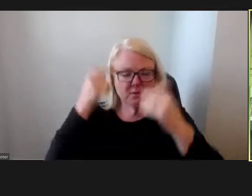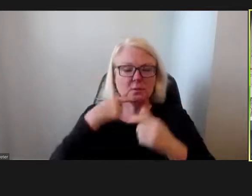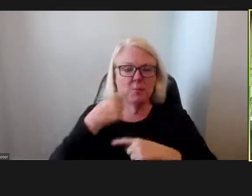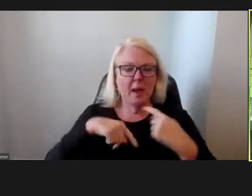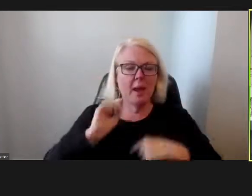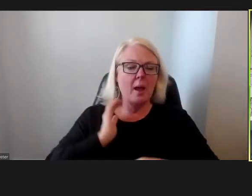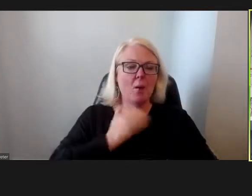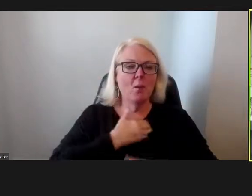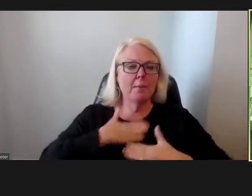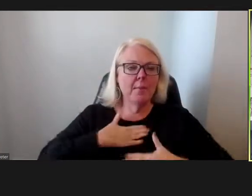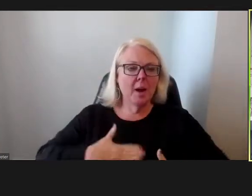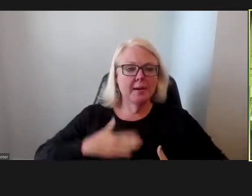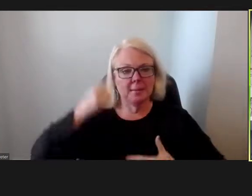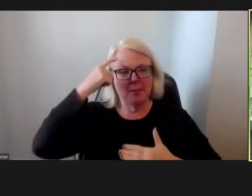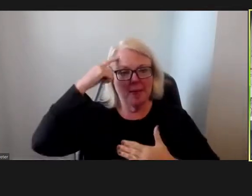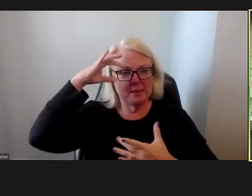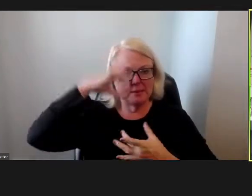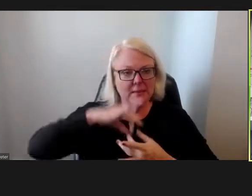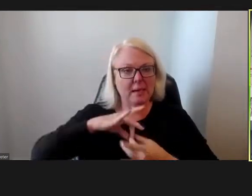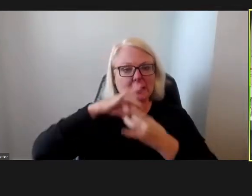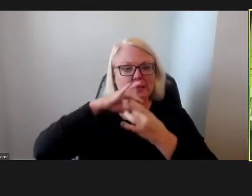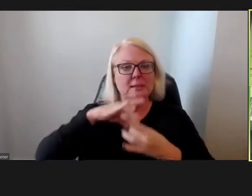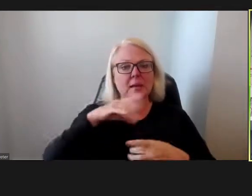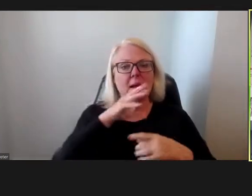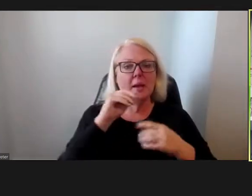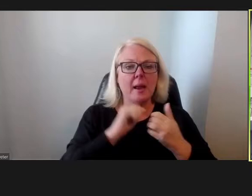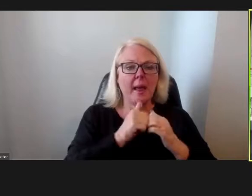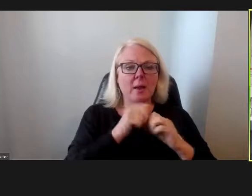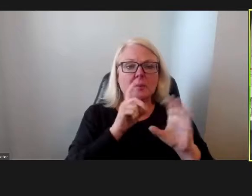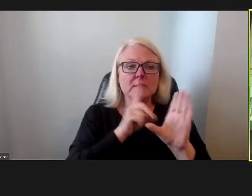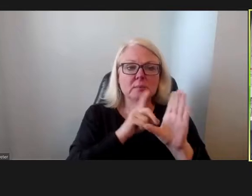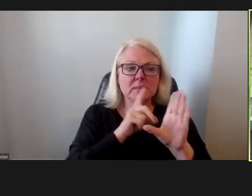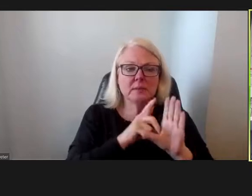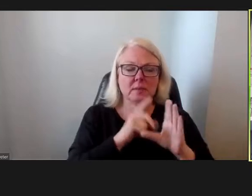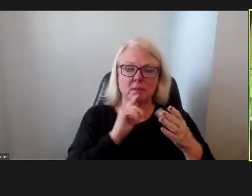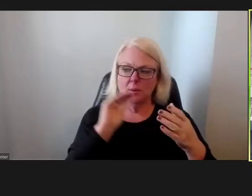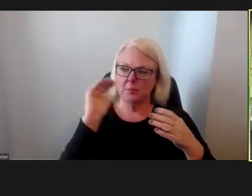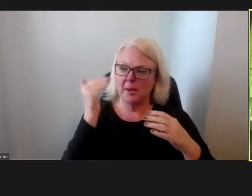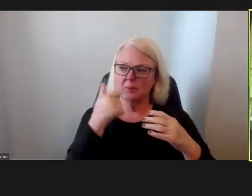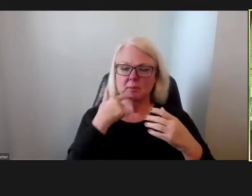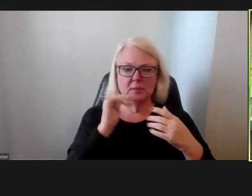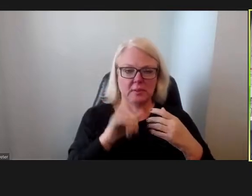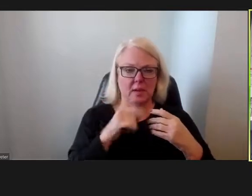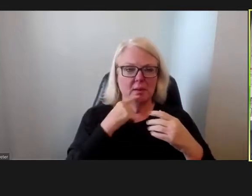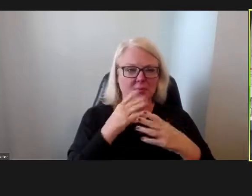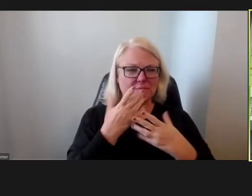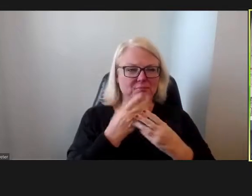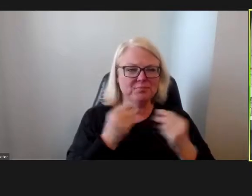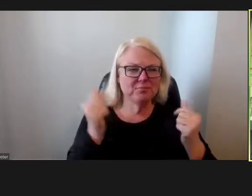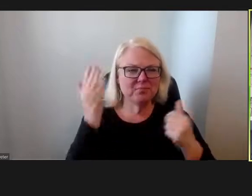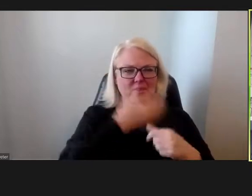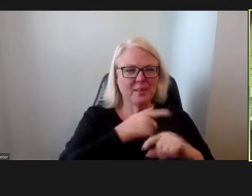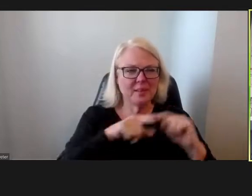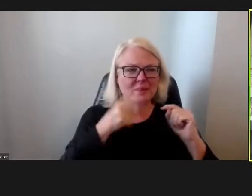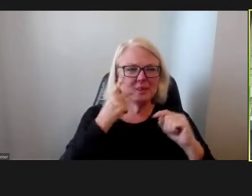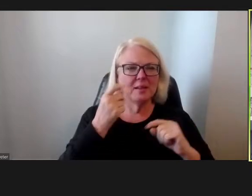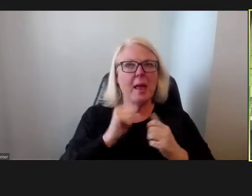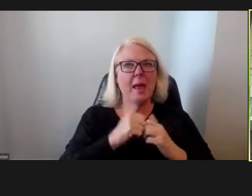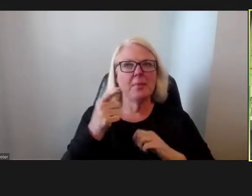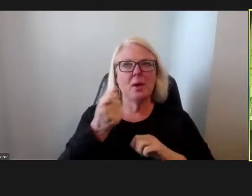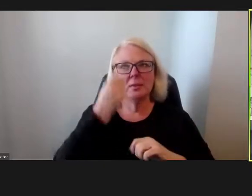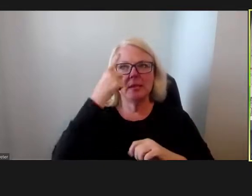being inextricably linked, and about the way disability appears, is made invisible, and is understood in higher